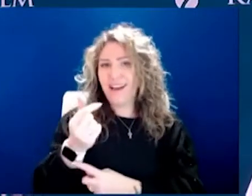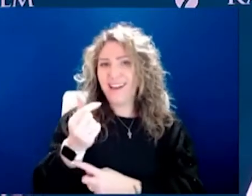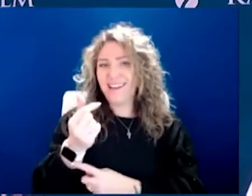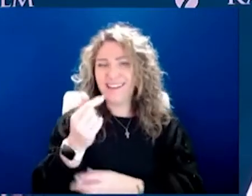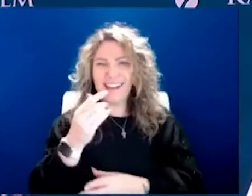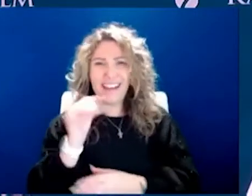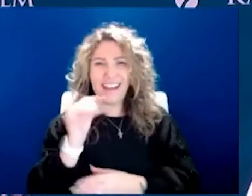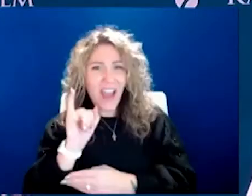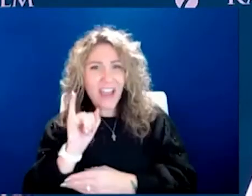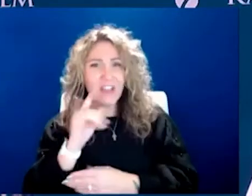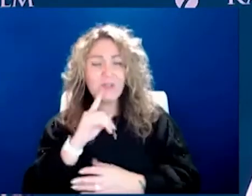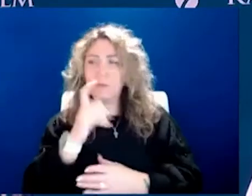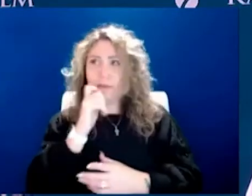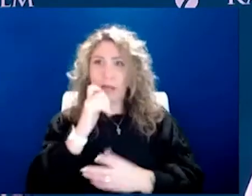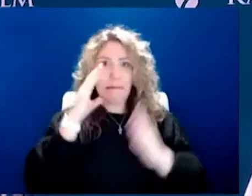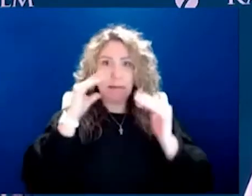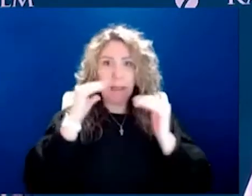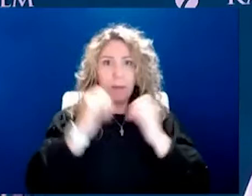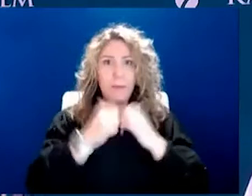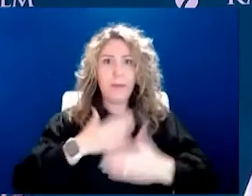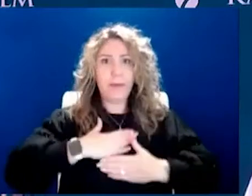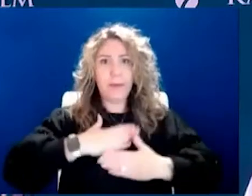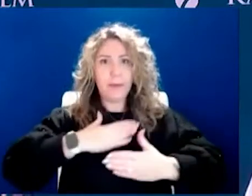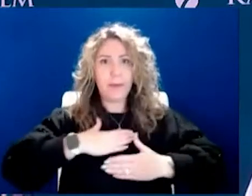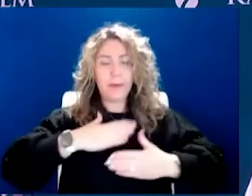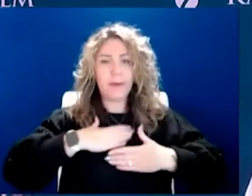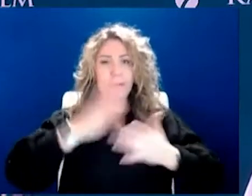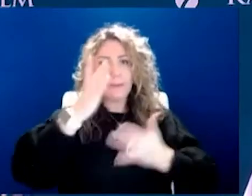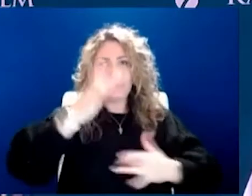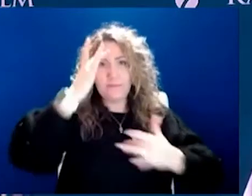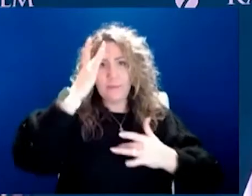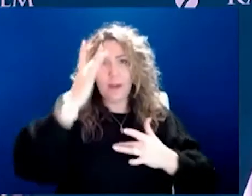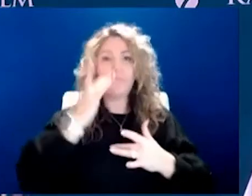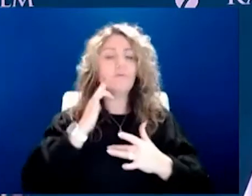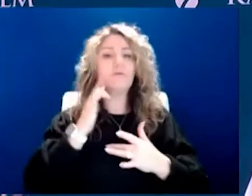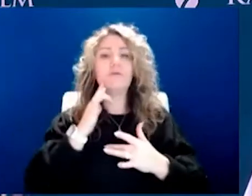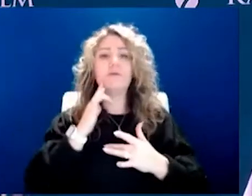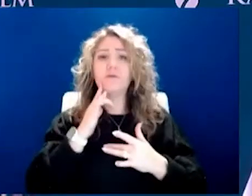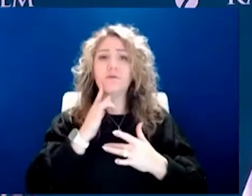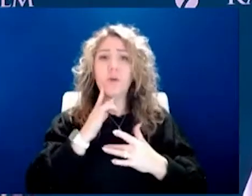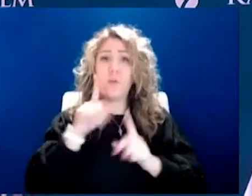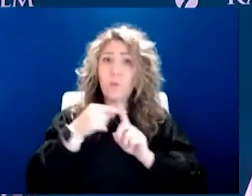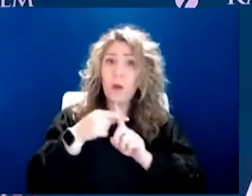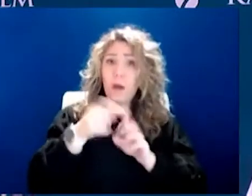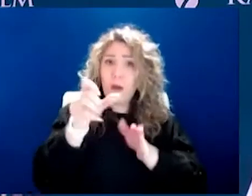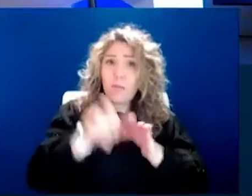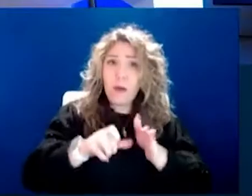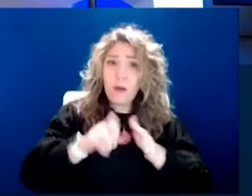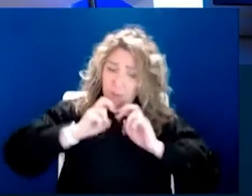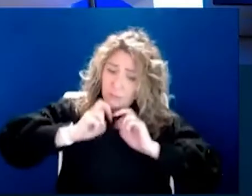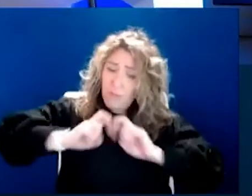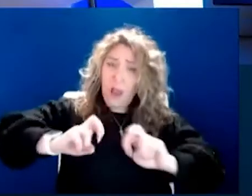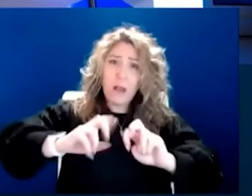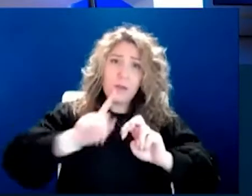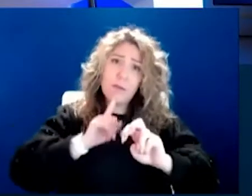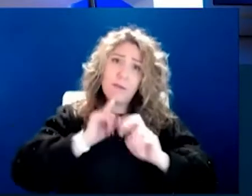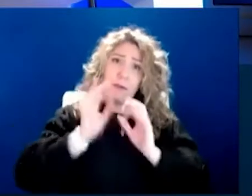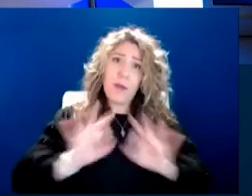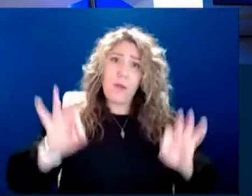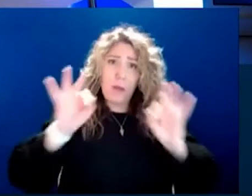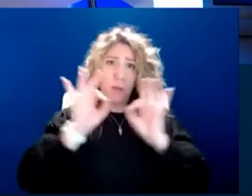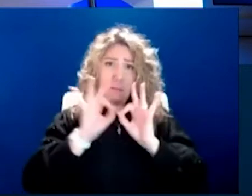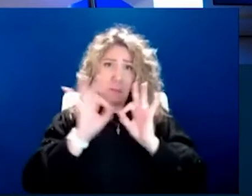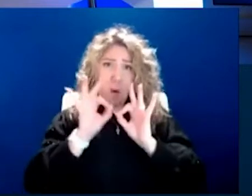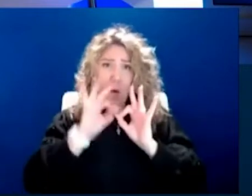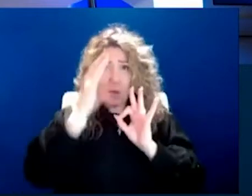so autopsies have been critical to ultimately treating patients who are living with the disease. Thank you for sharing that. That's something I